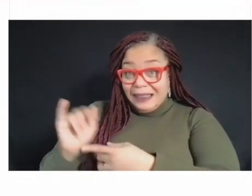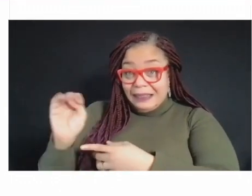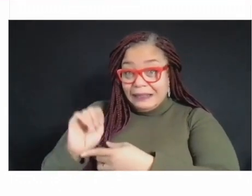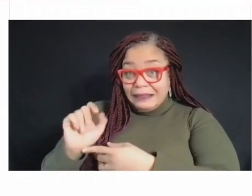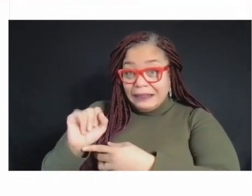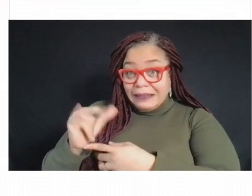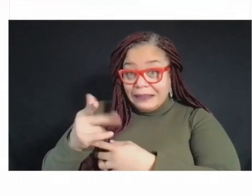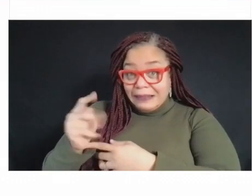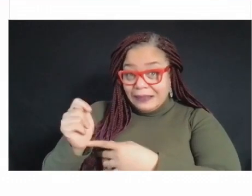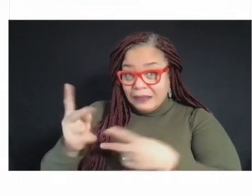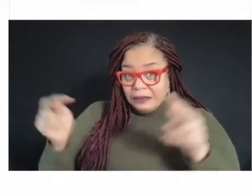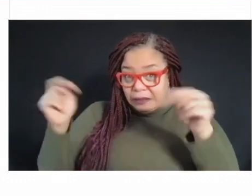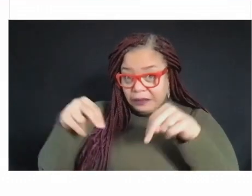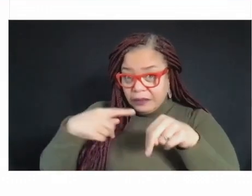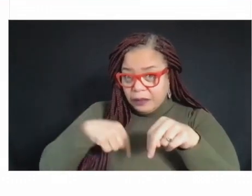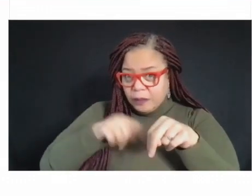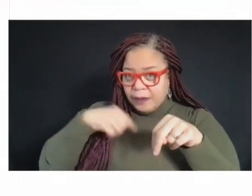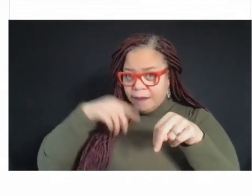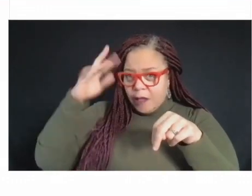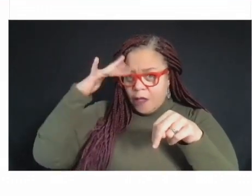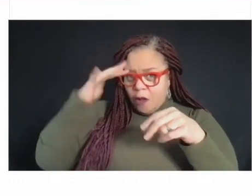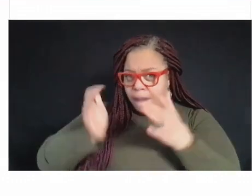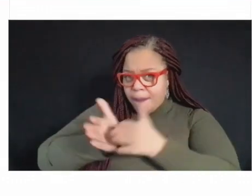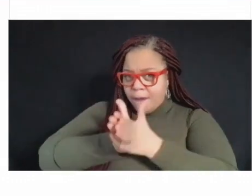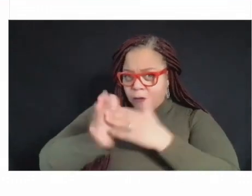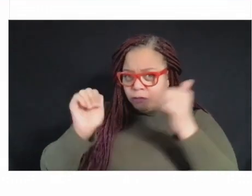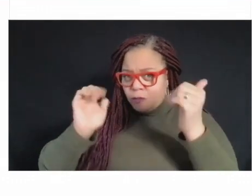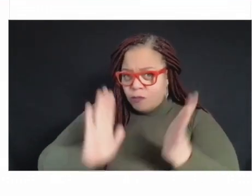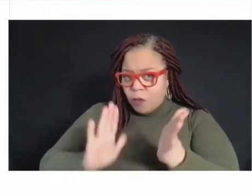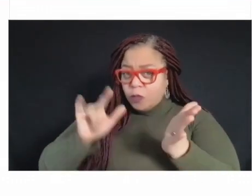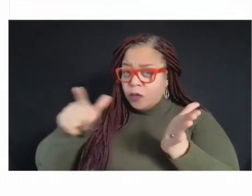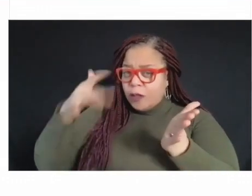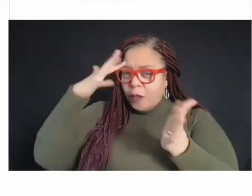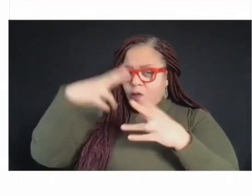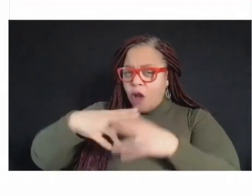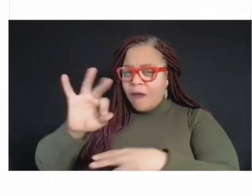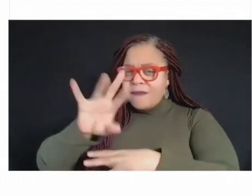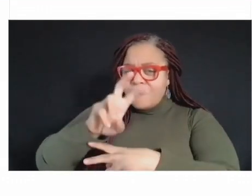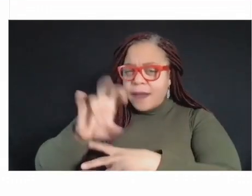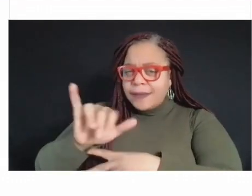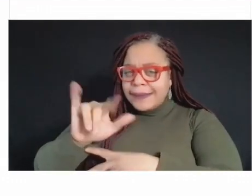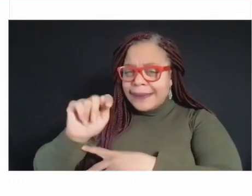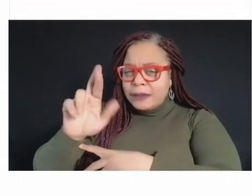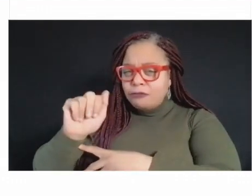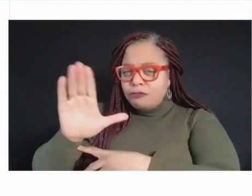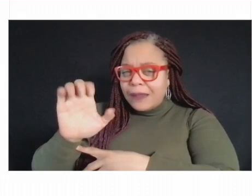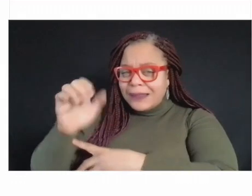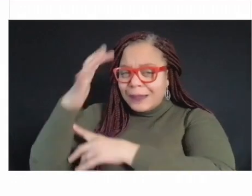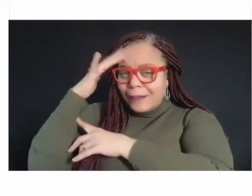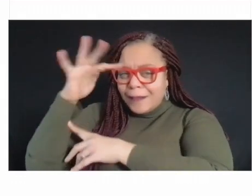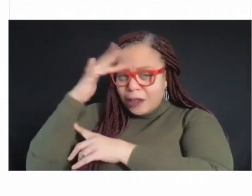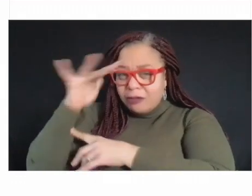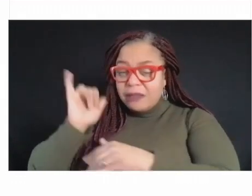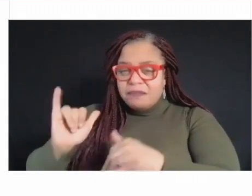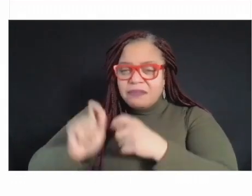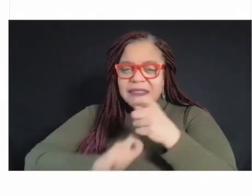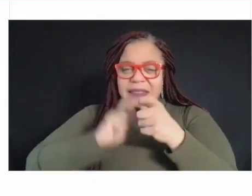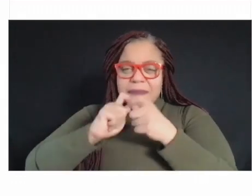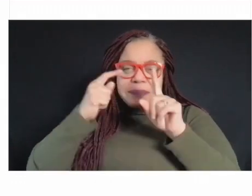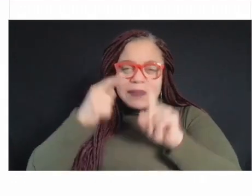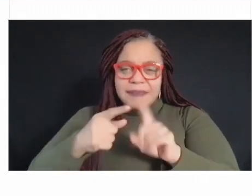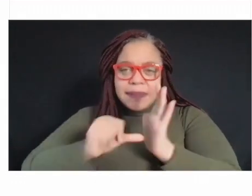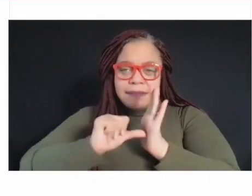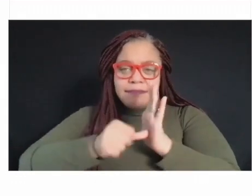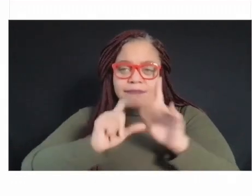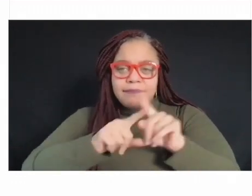fuzzy trace theory that specifically emphasizes the ways in which you can construct messages to communicate a bottom line meaning, to focus on that meaning